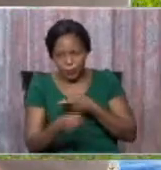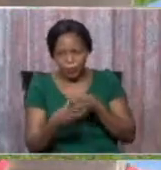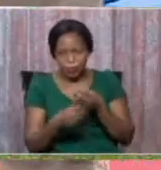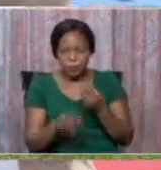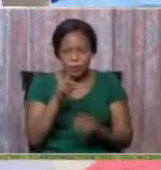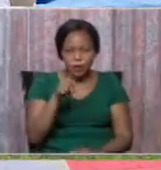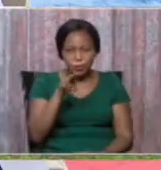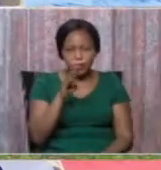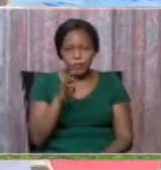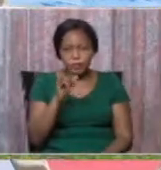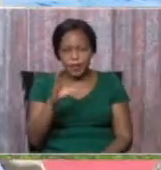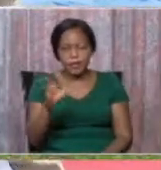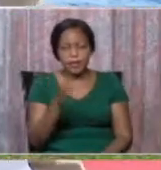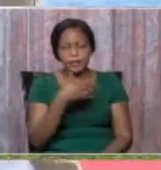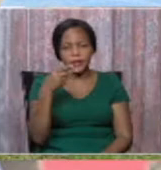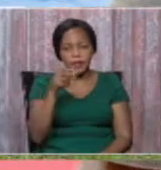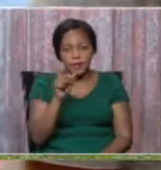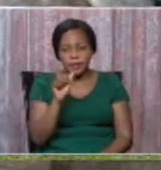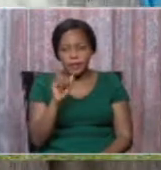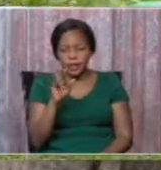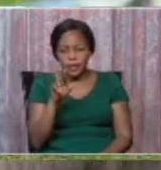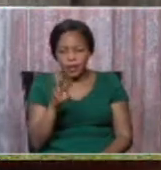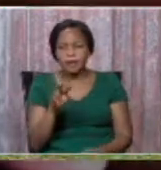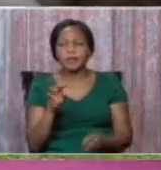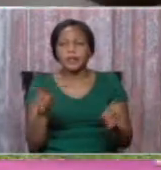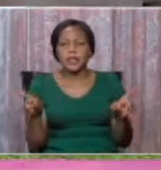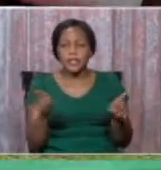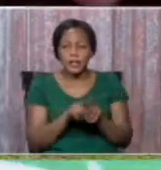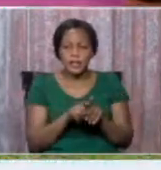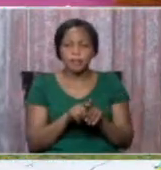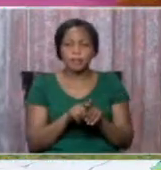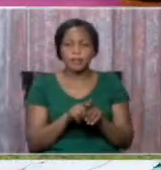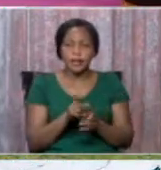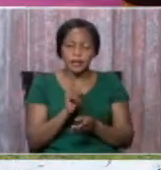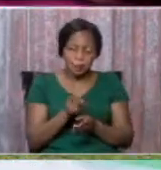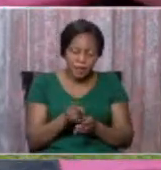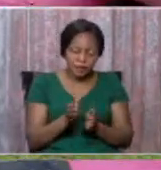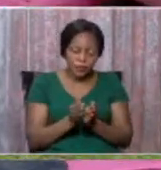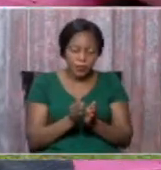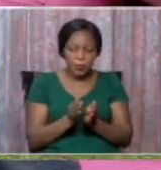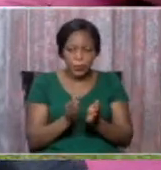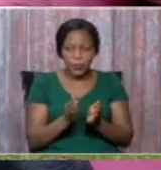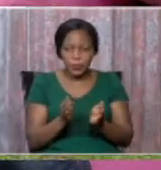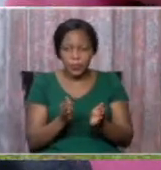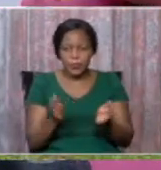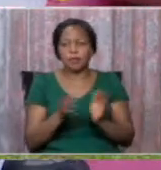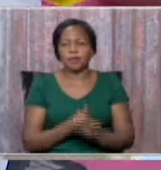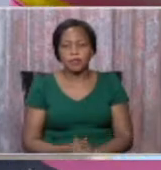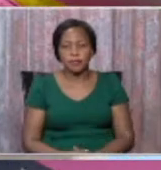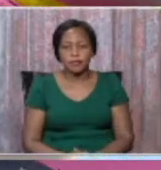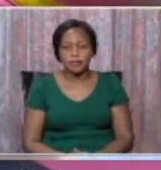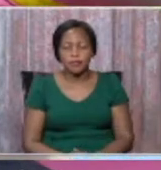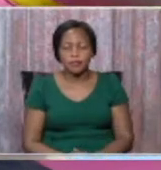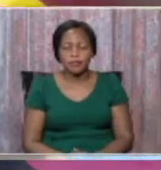The pubic hair is here. For those who don't know about the pubic hair, then the hair growth under the armpits. Then